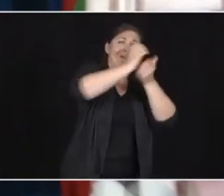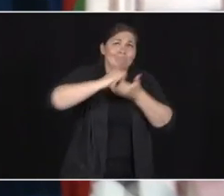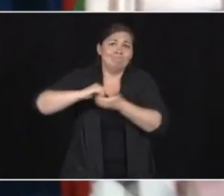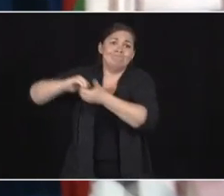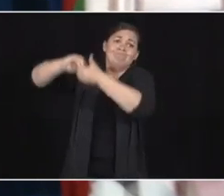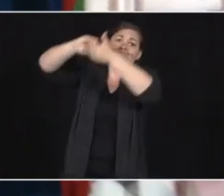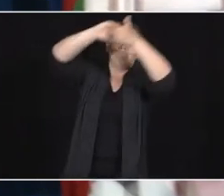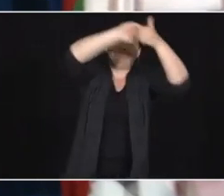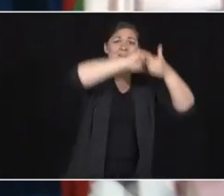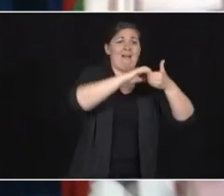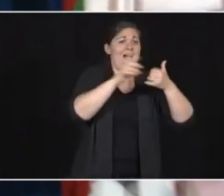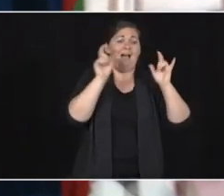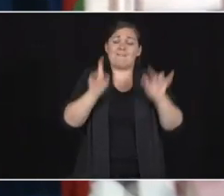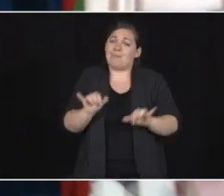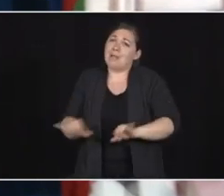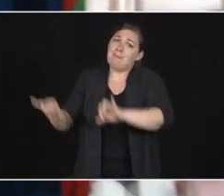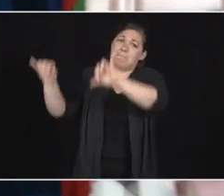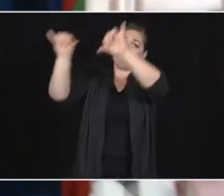well.